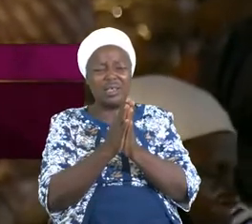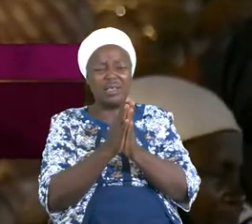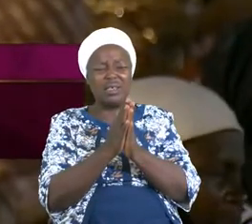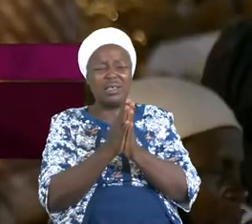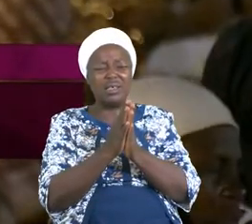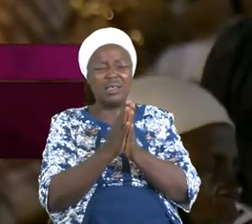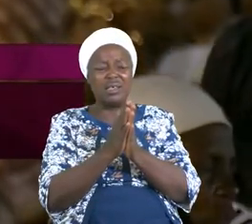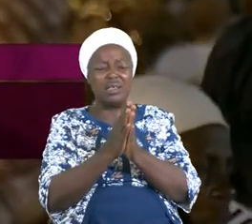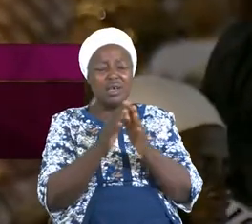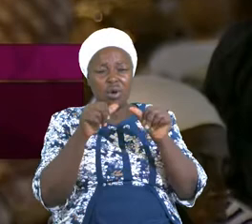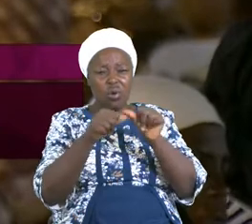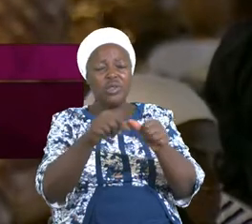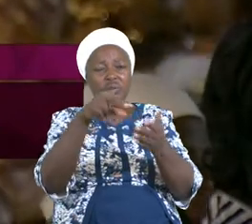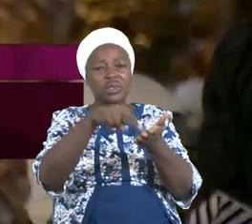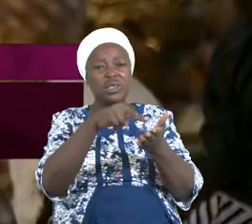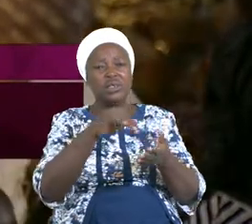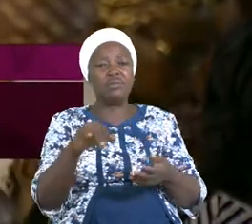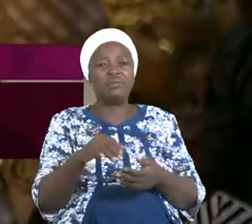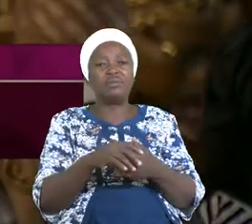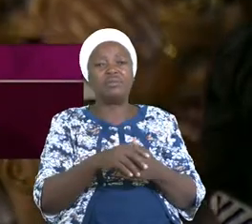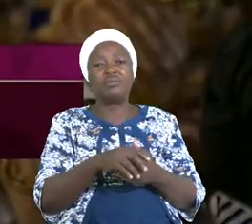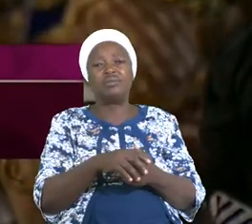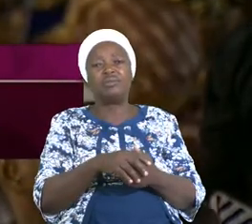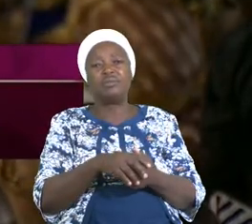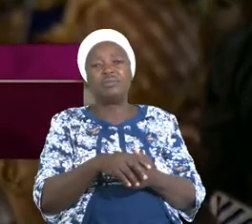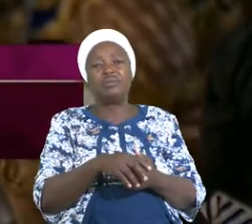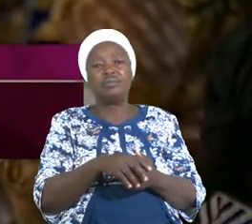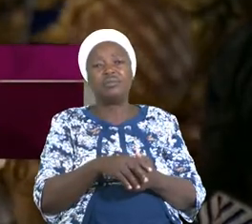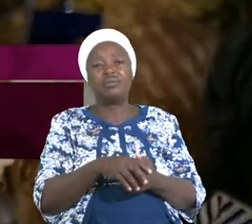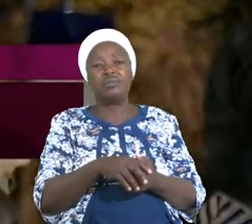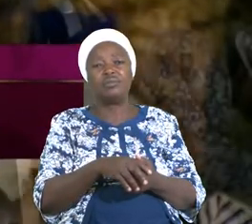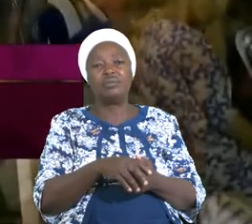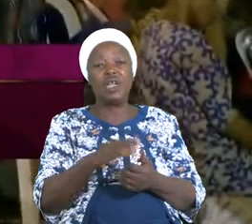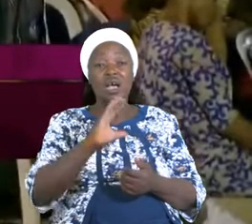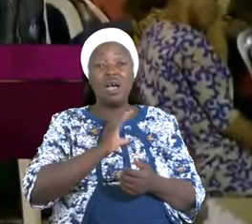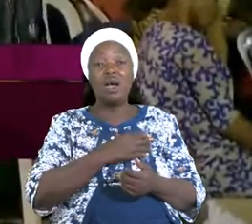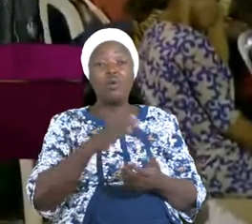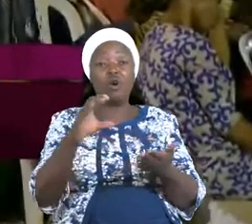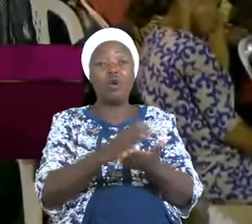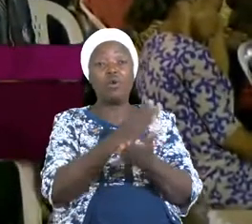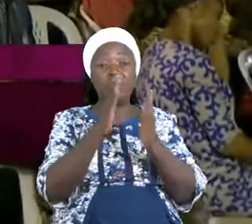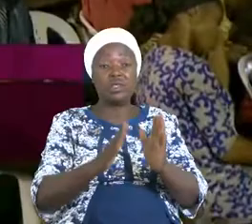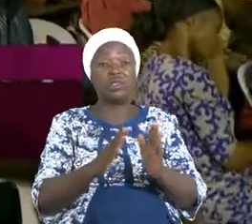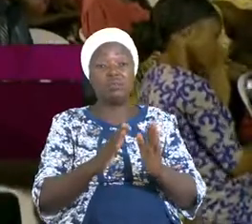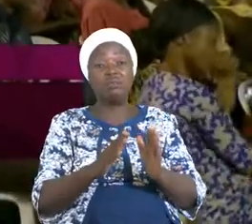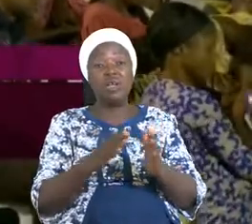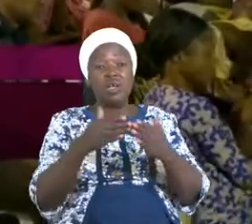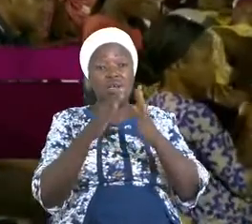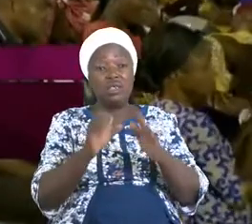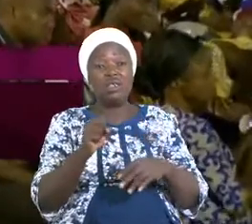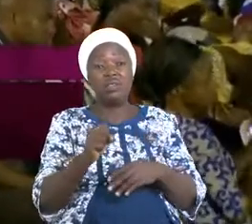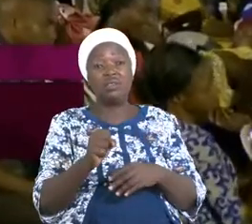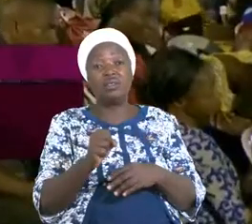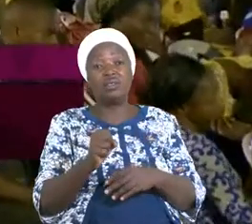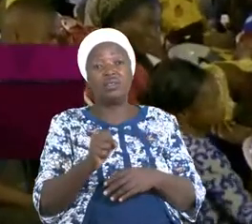K. Constantina, our chorister, ushers, and counselors, they